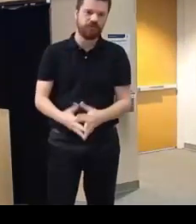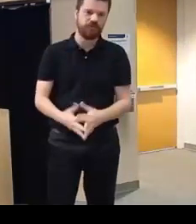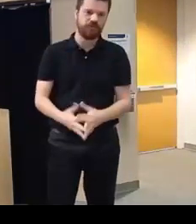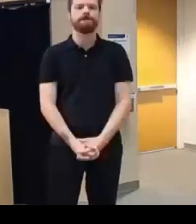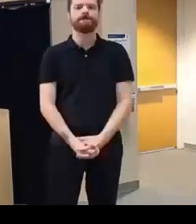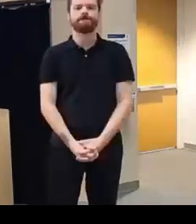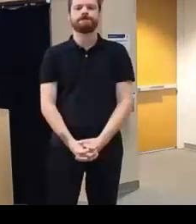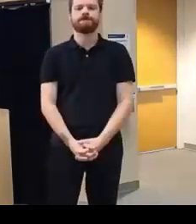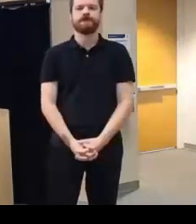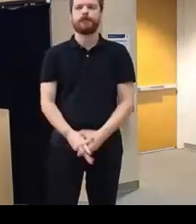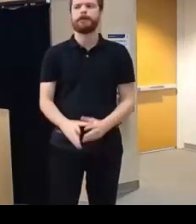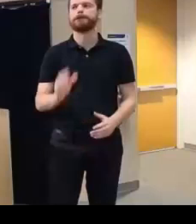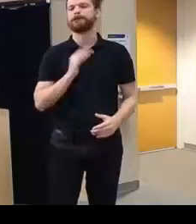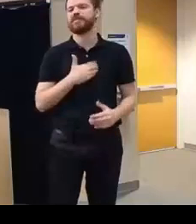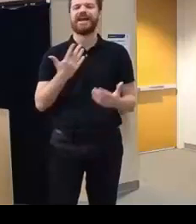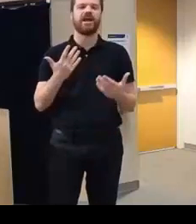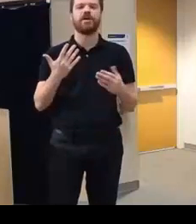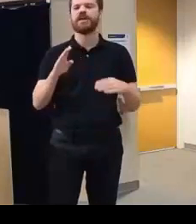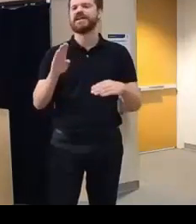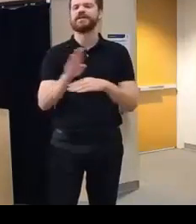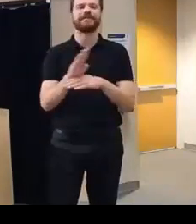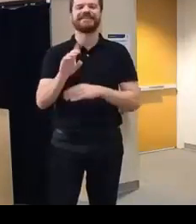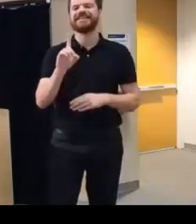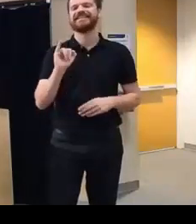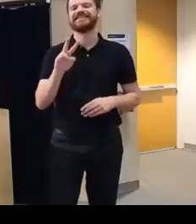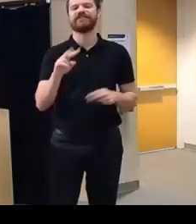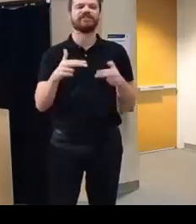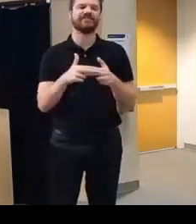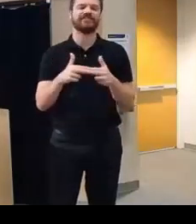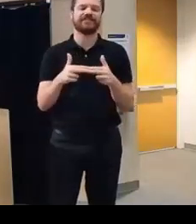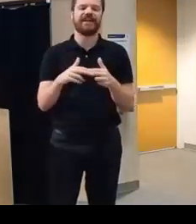there. This is just our busy division slide,